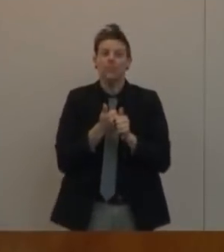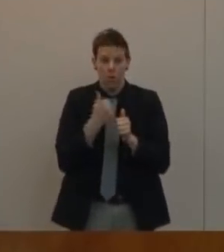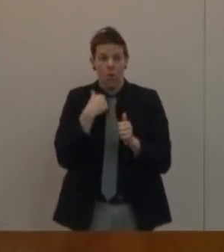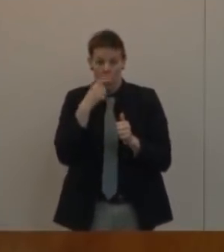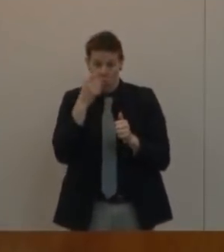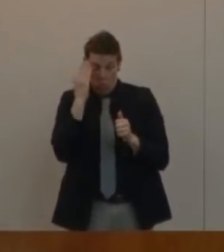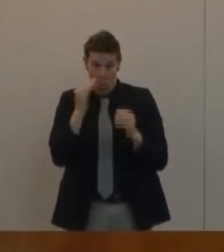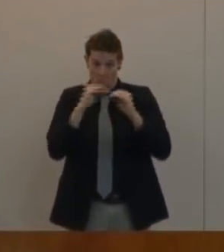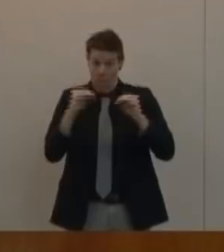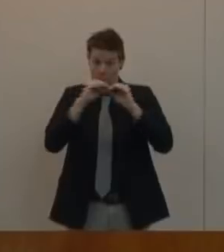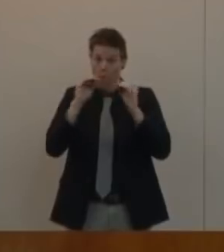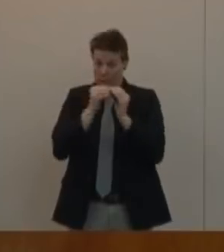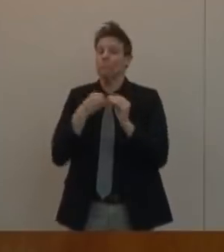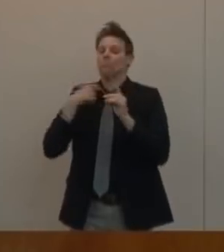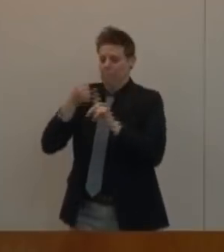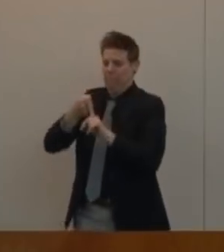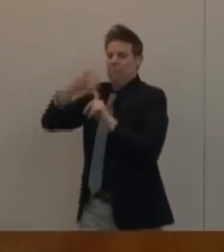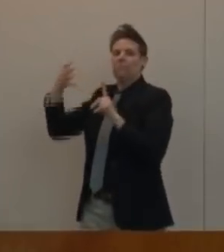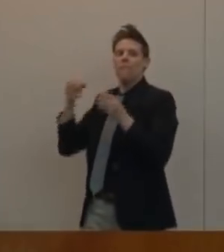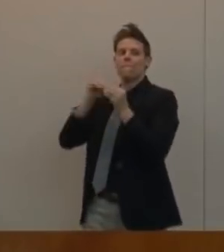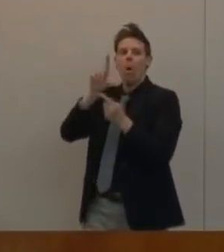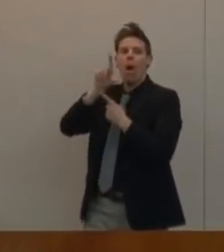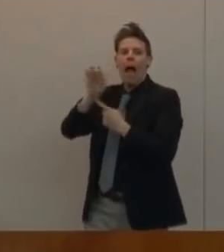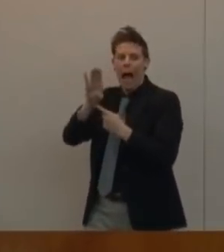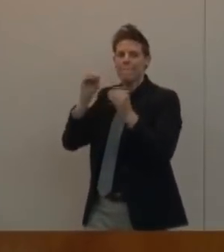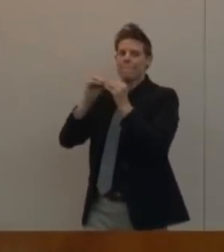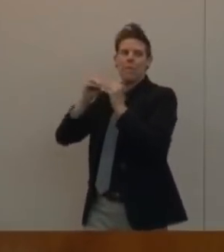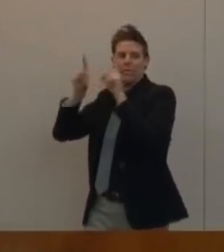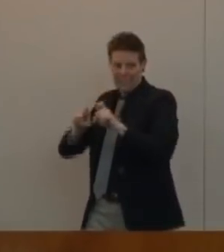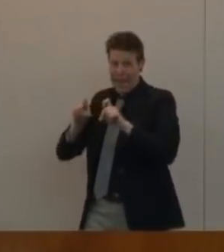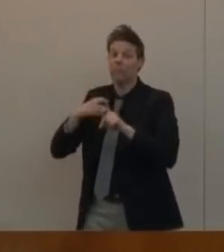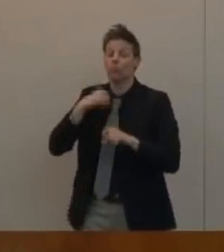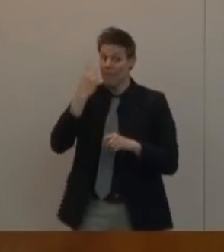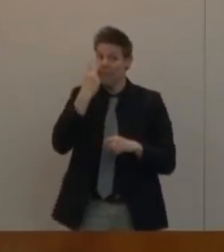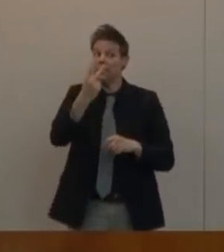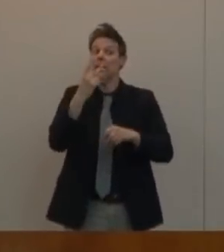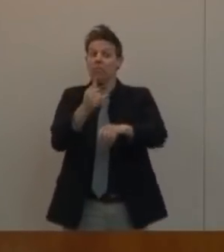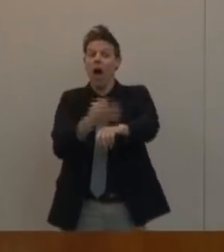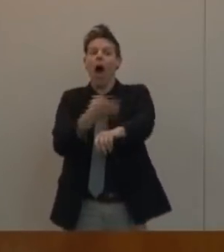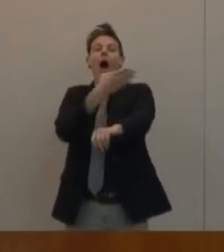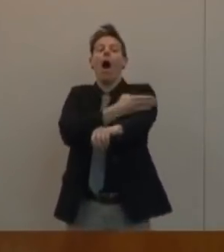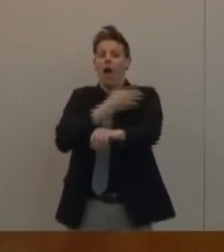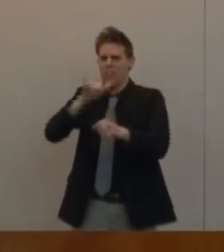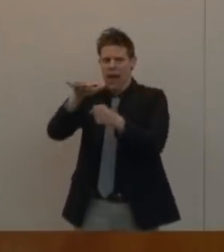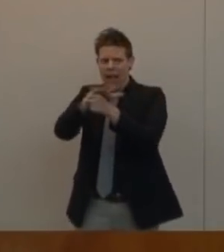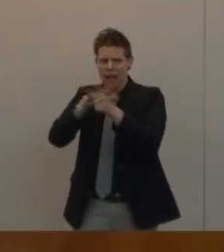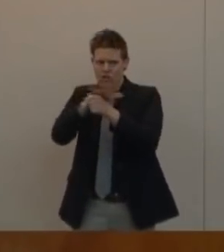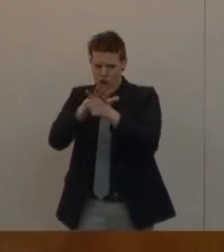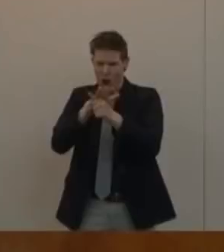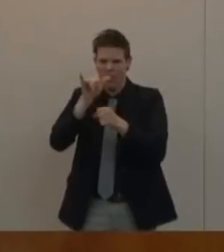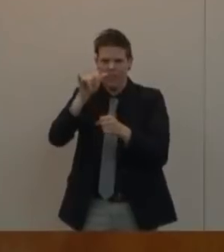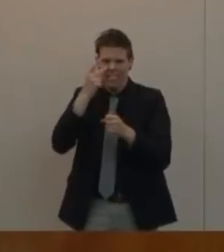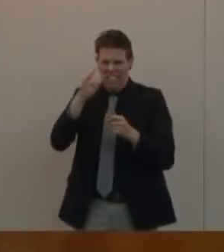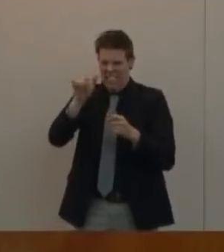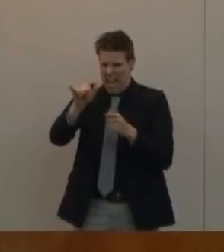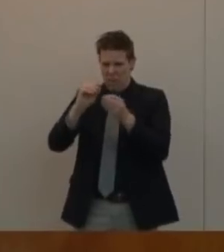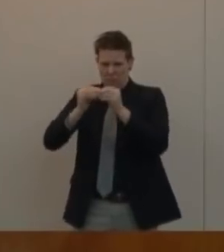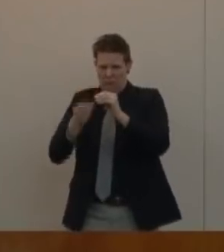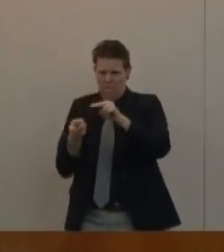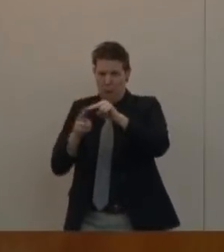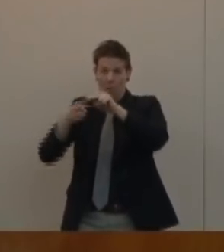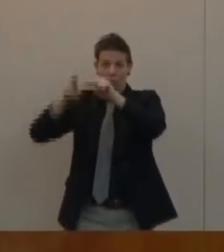lab capacity, and this week saw some great strides in that area. Thanks to our aggressive pursuit of equipment